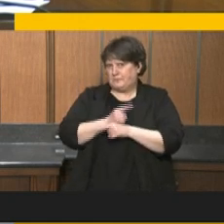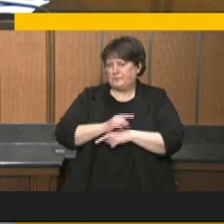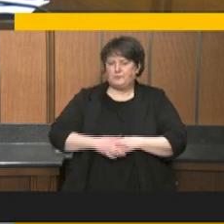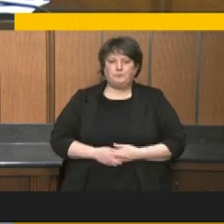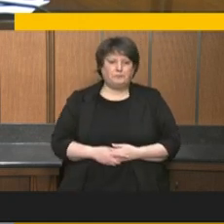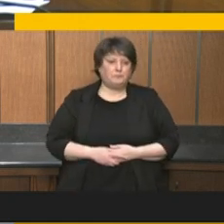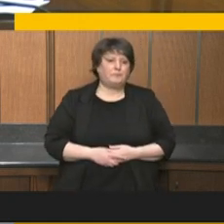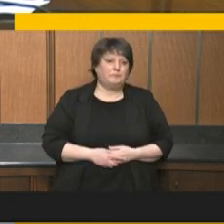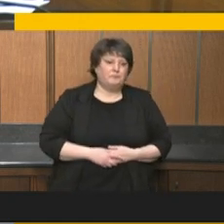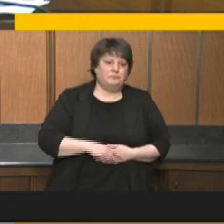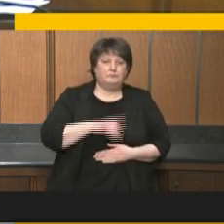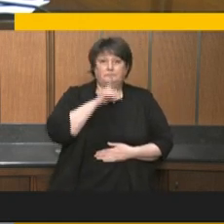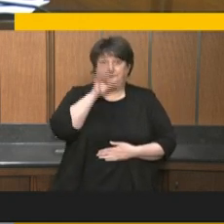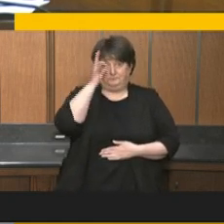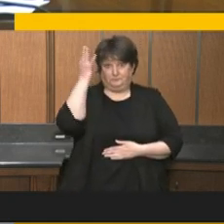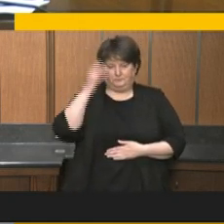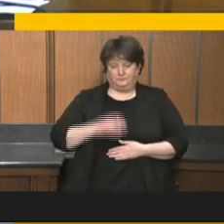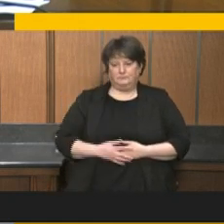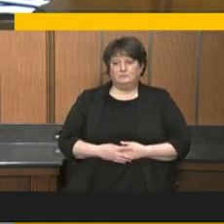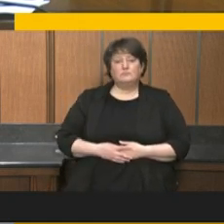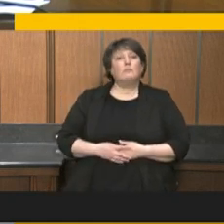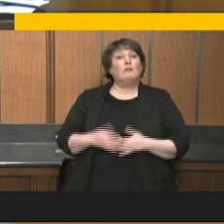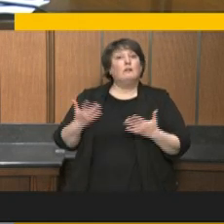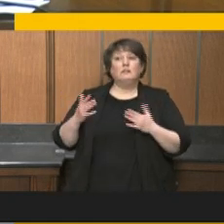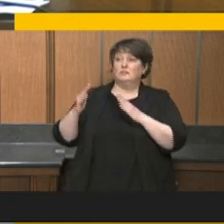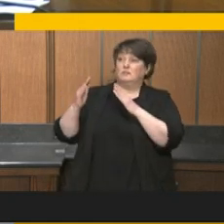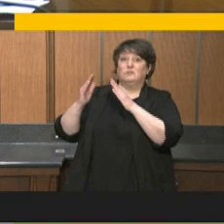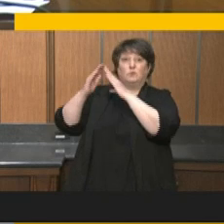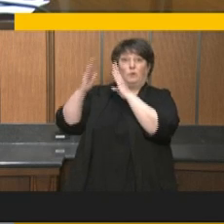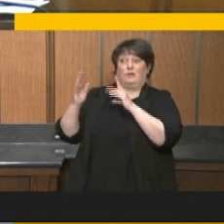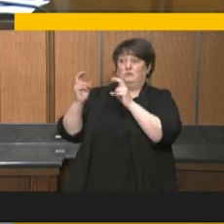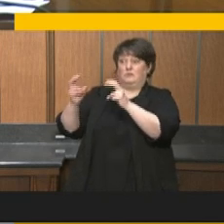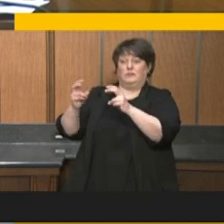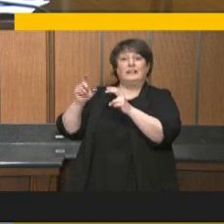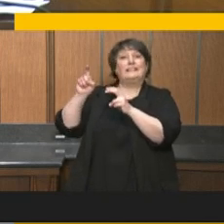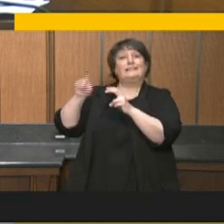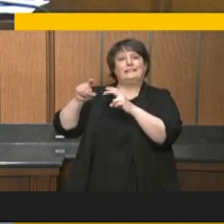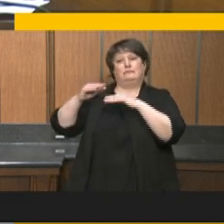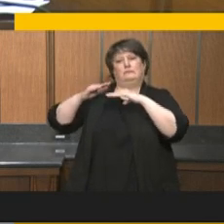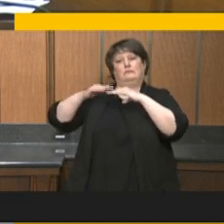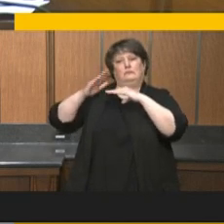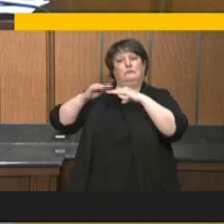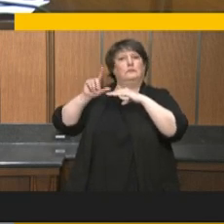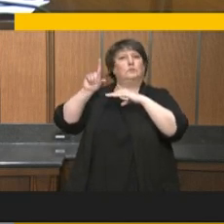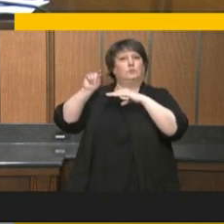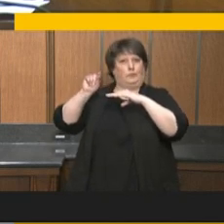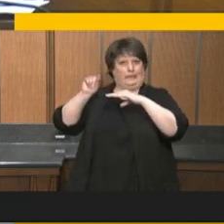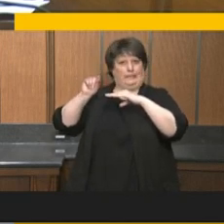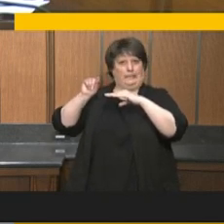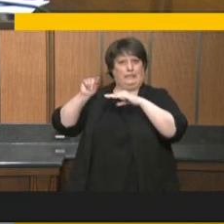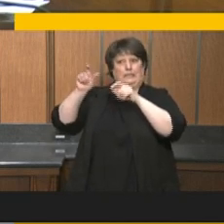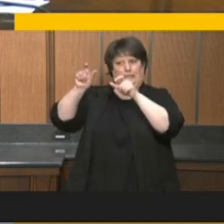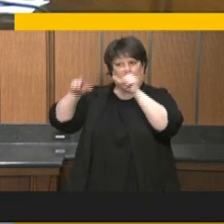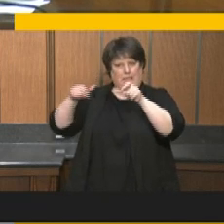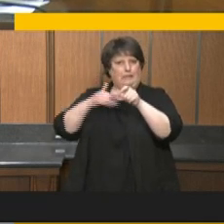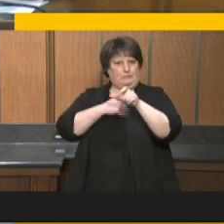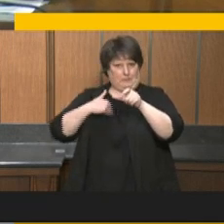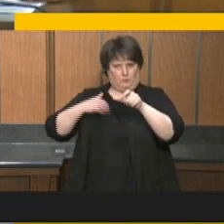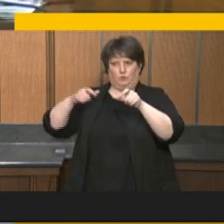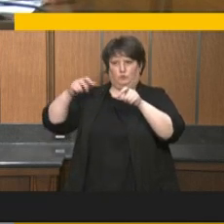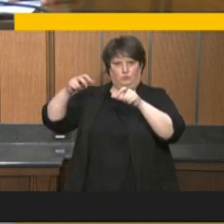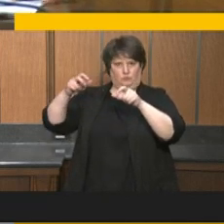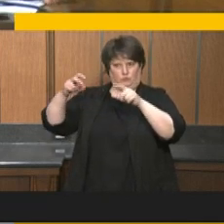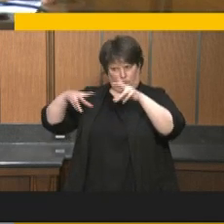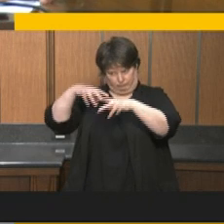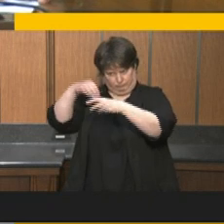As we know, the House requires a quorum of 20 members to sit, and I will continue to discuss